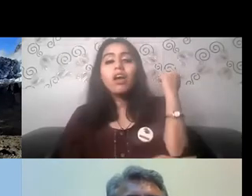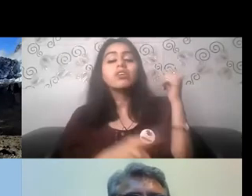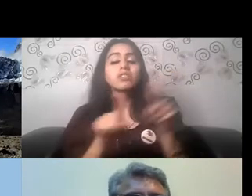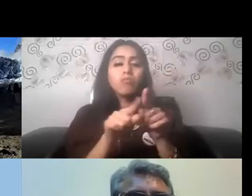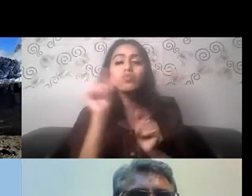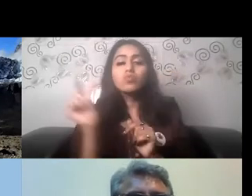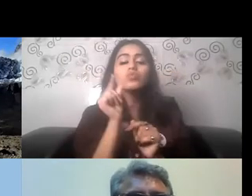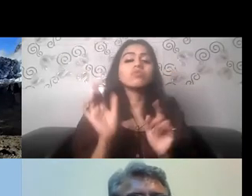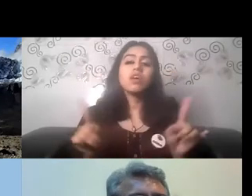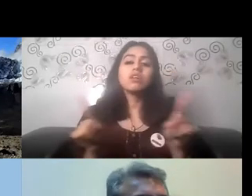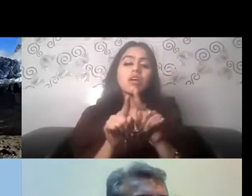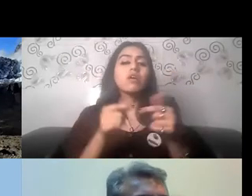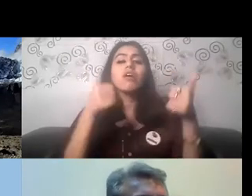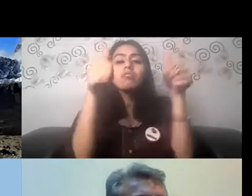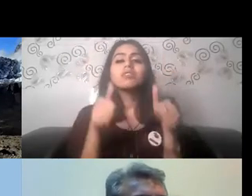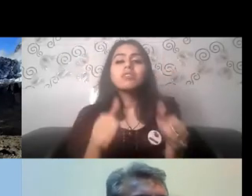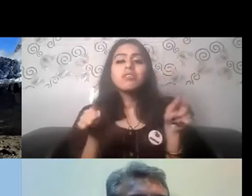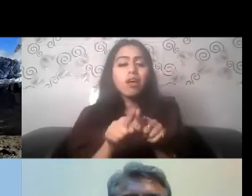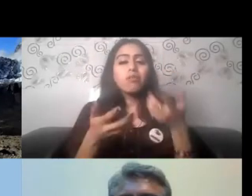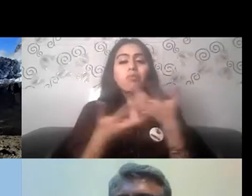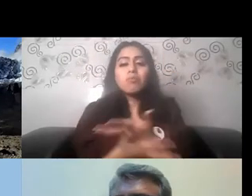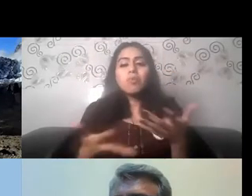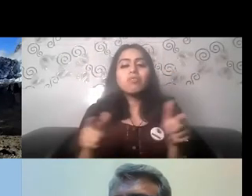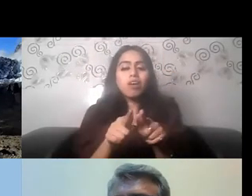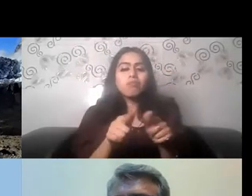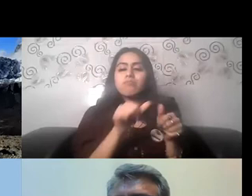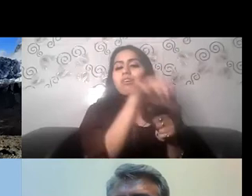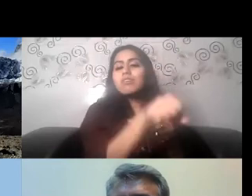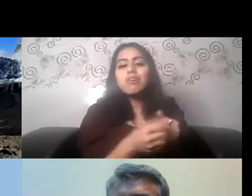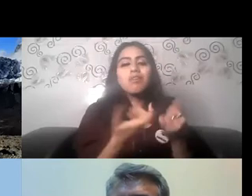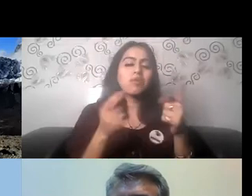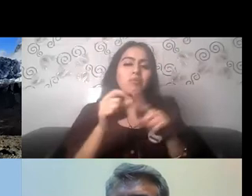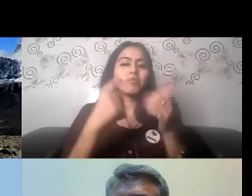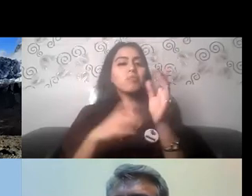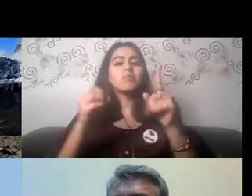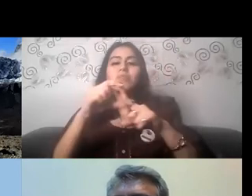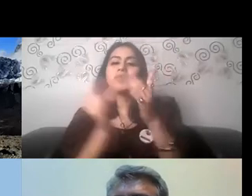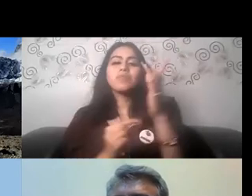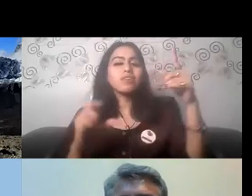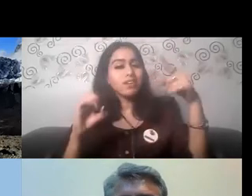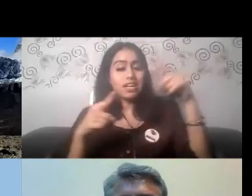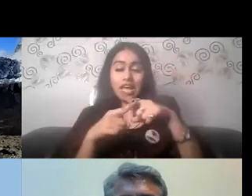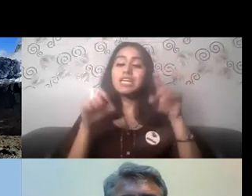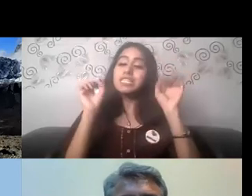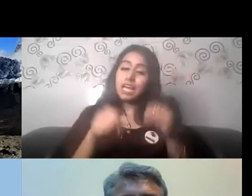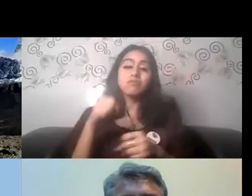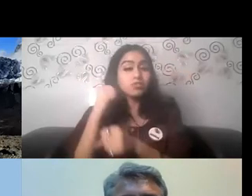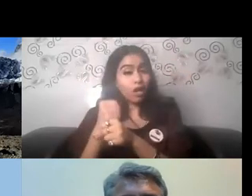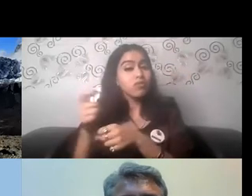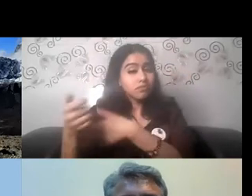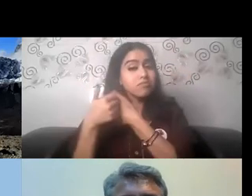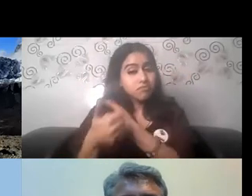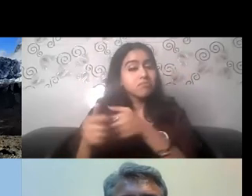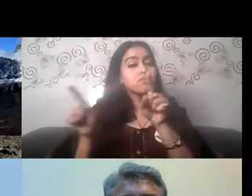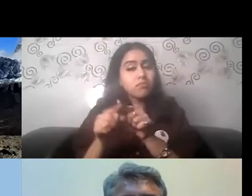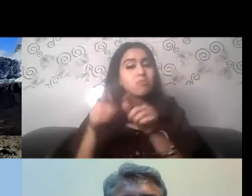often doesn't result in an accessible product that is inclusive for all to use. So, yep, brilliant that the government brought in